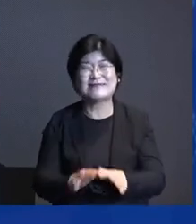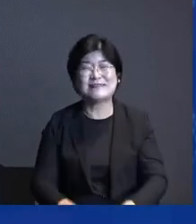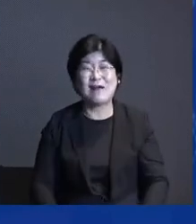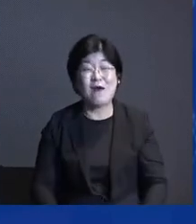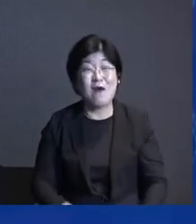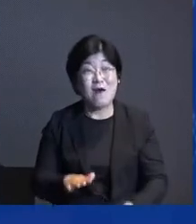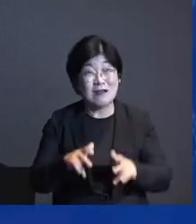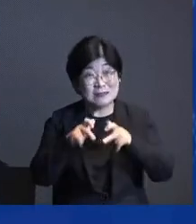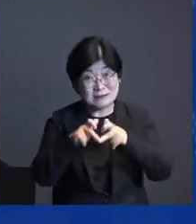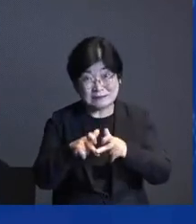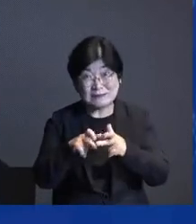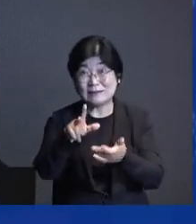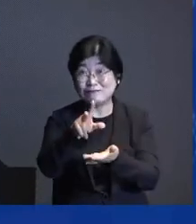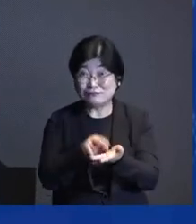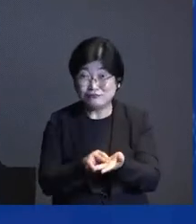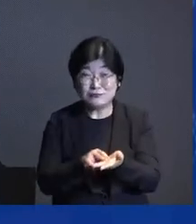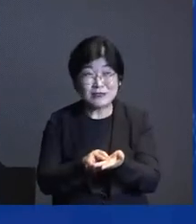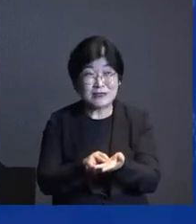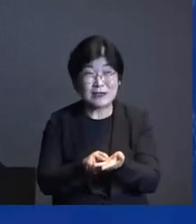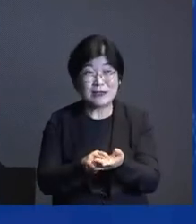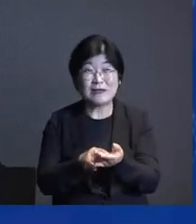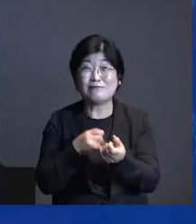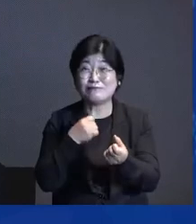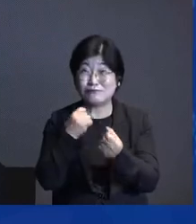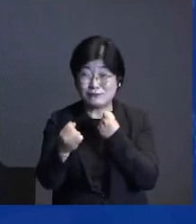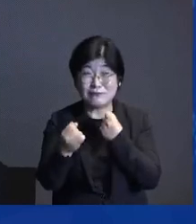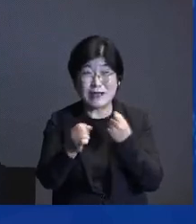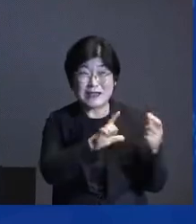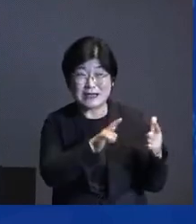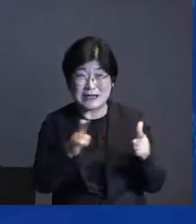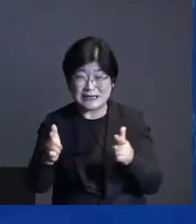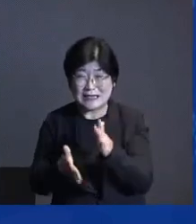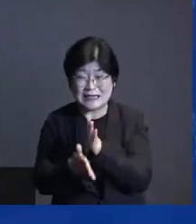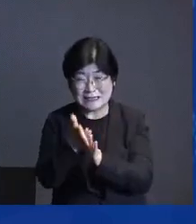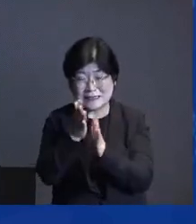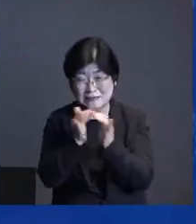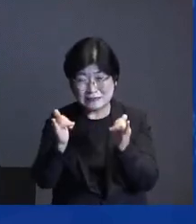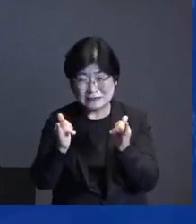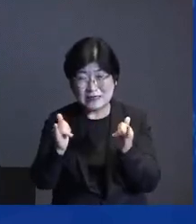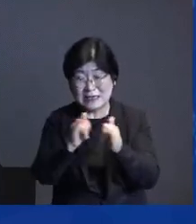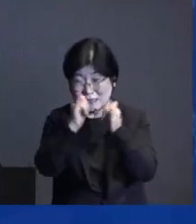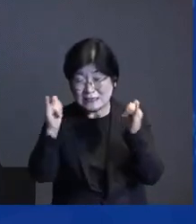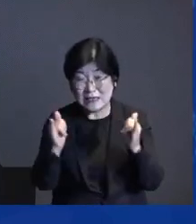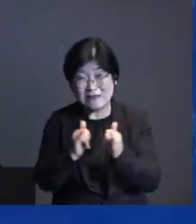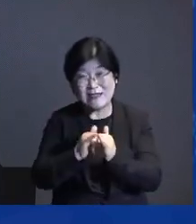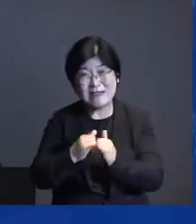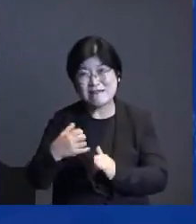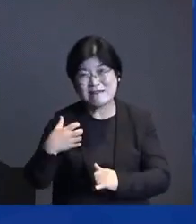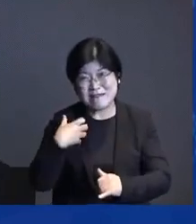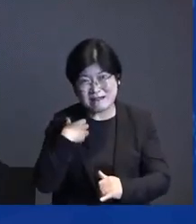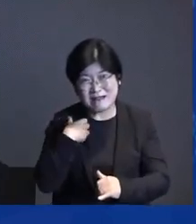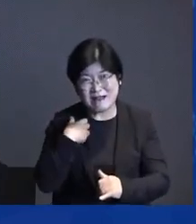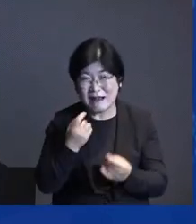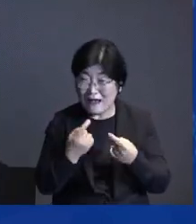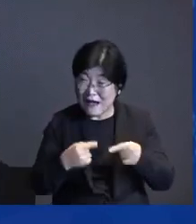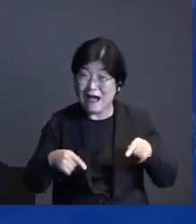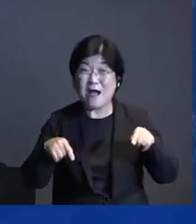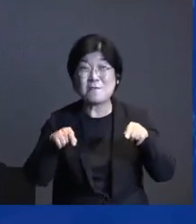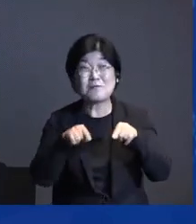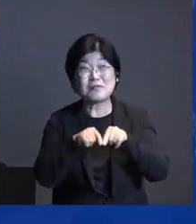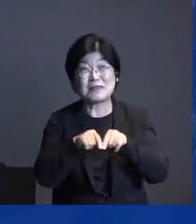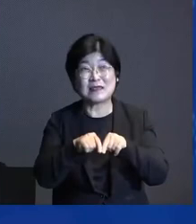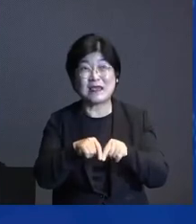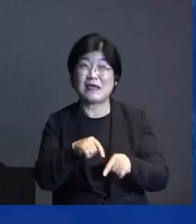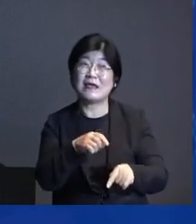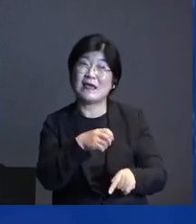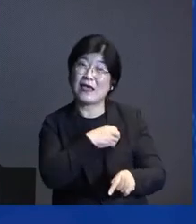NGOs and different sectors of civil society. So I hope that everyone can take more of empowering and